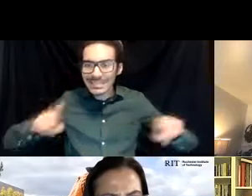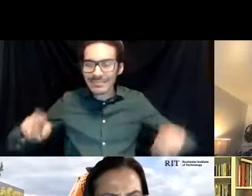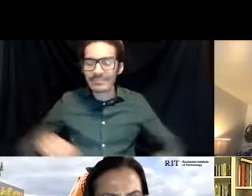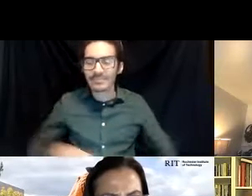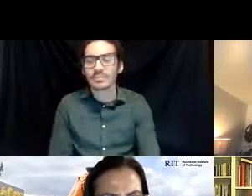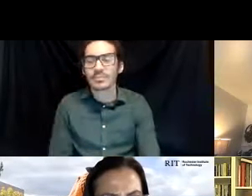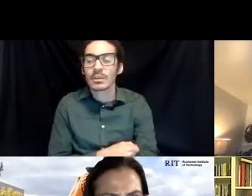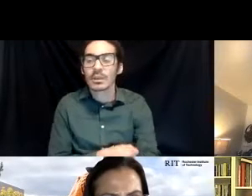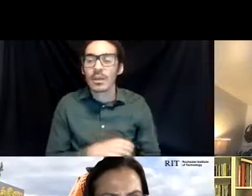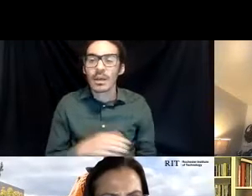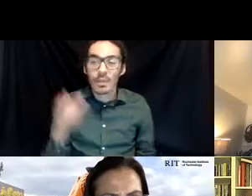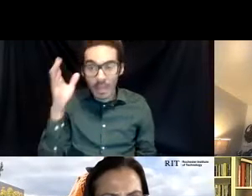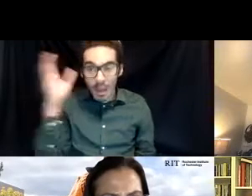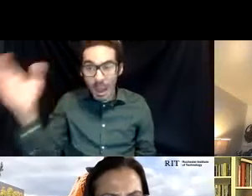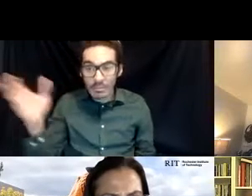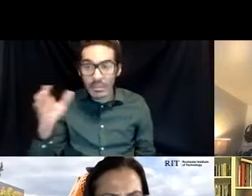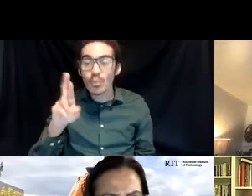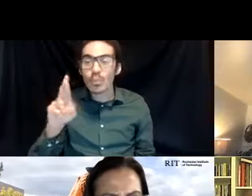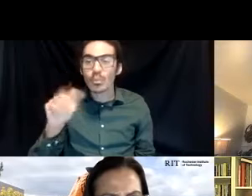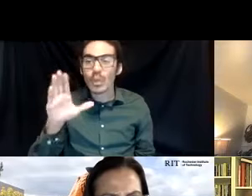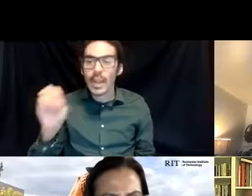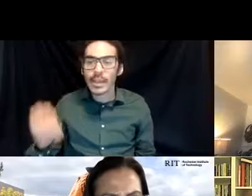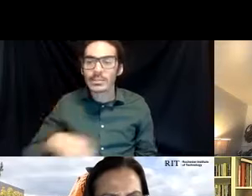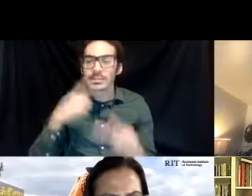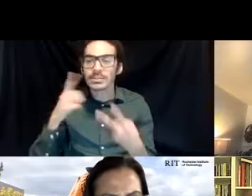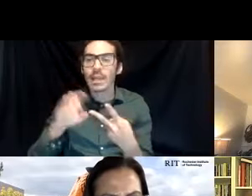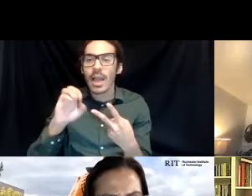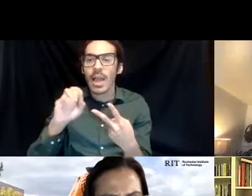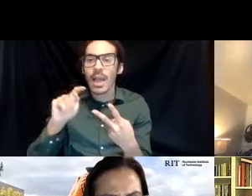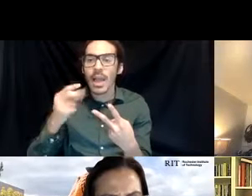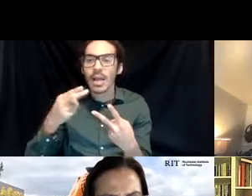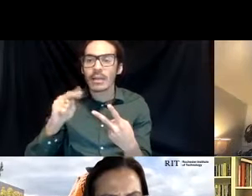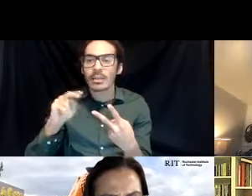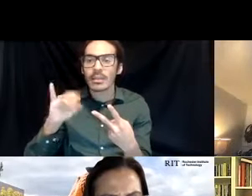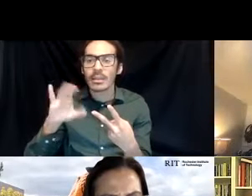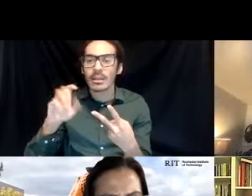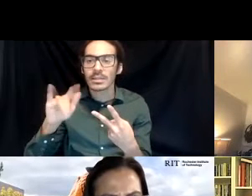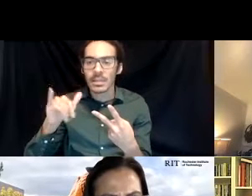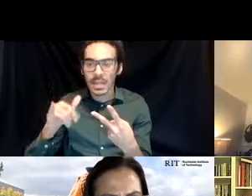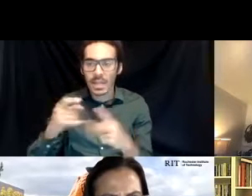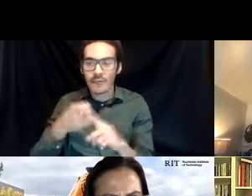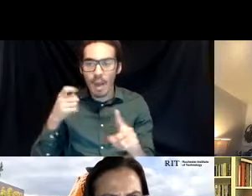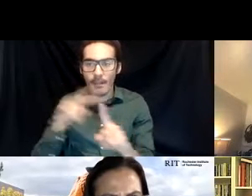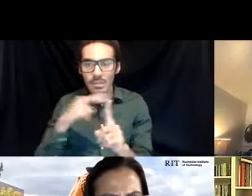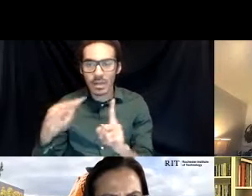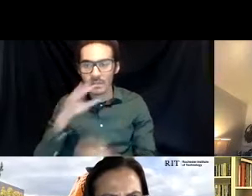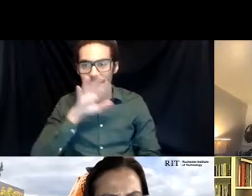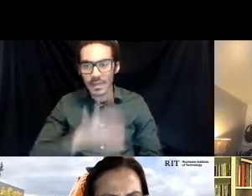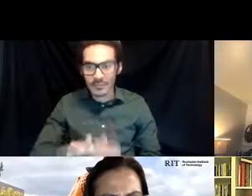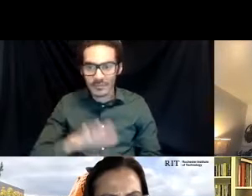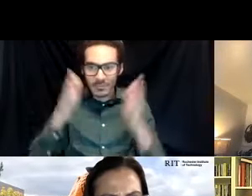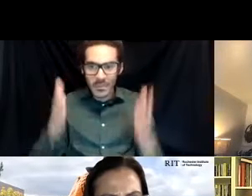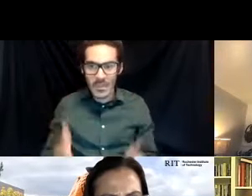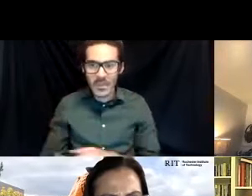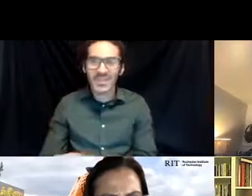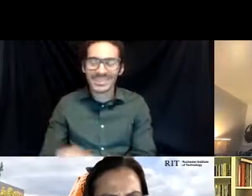whole concept of race, the whole concept of ethnicity, from the point of view of a 5-year-old, so I've